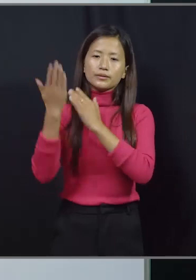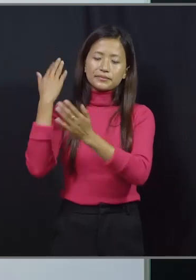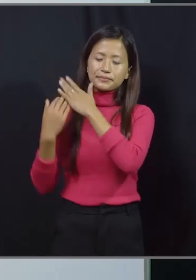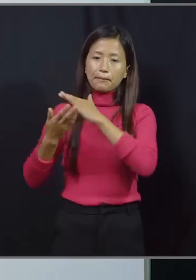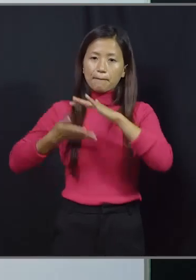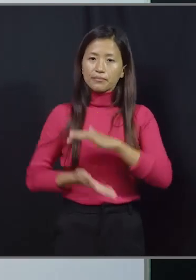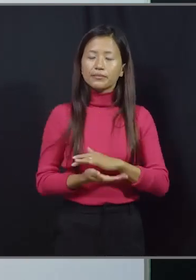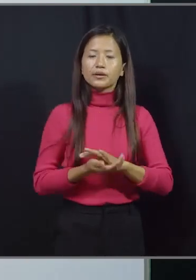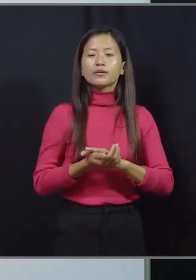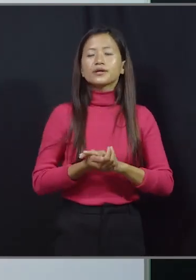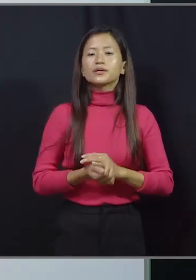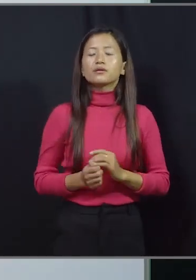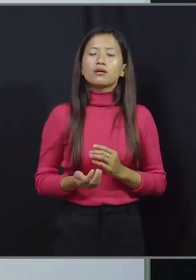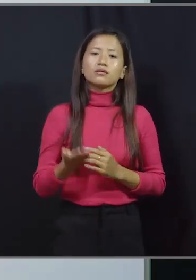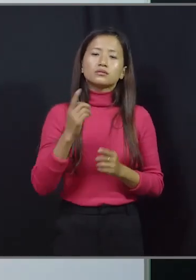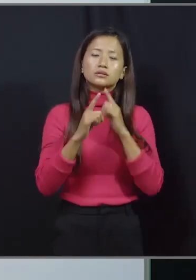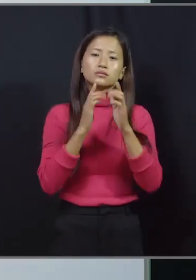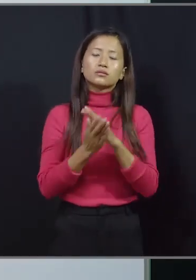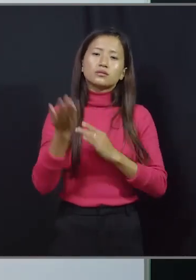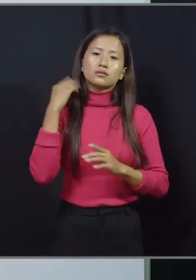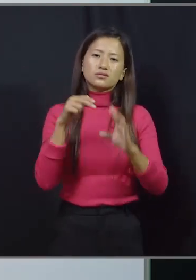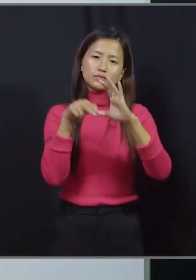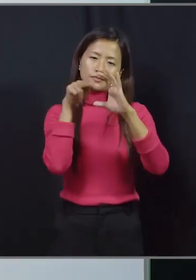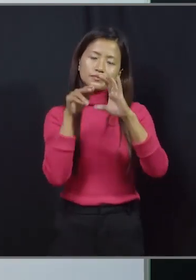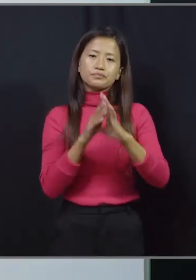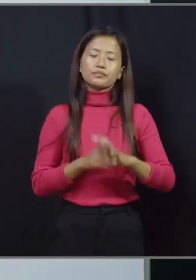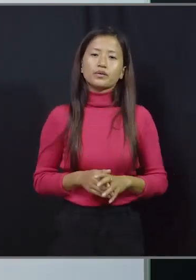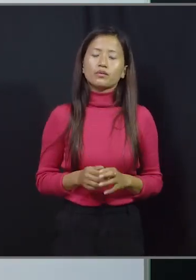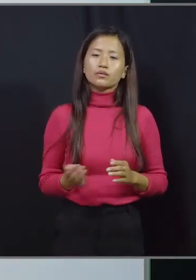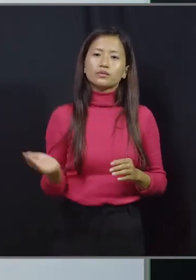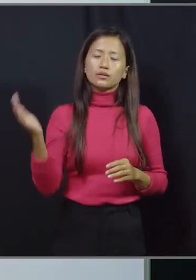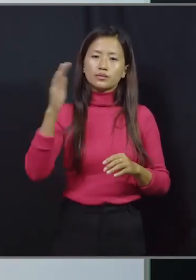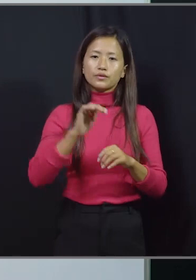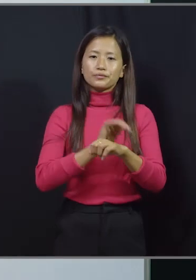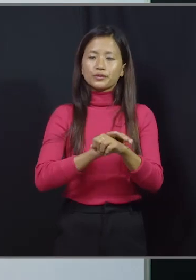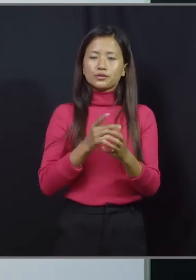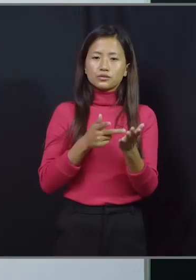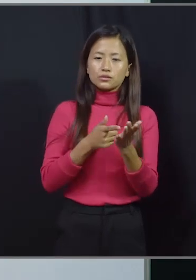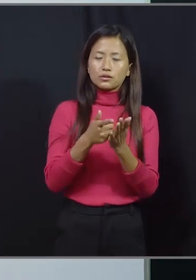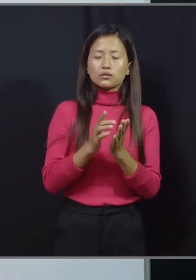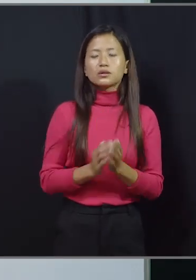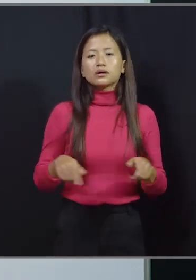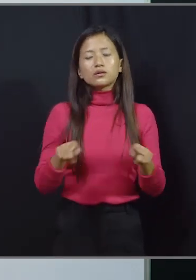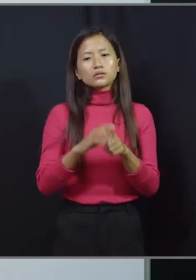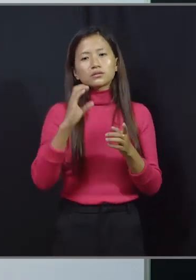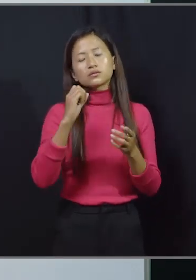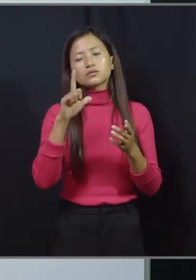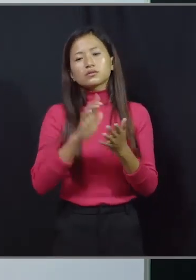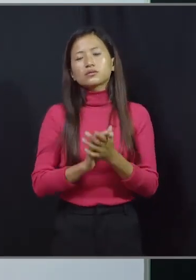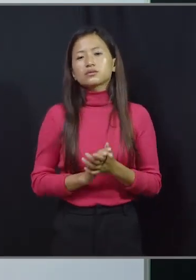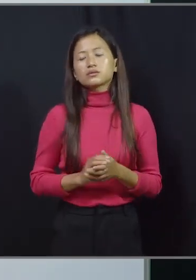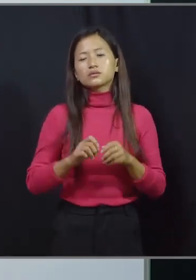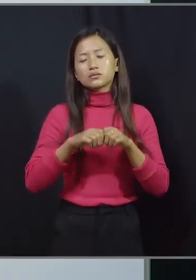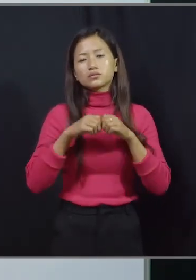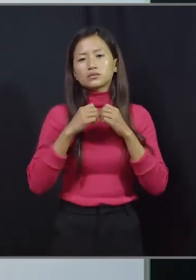have discussed in the last tutor also, that with the coming of British rule or with the coming of colonialism, it destroyed the